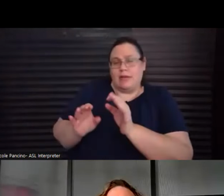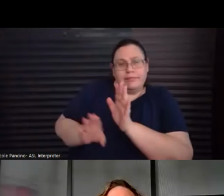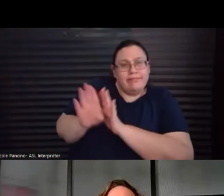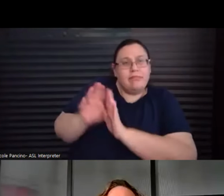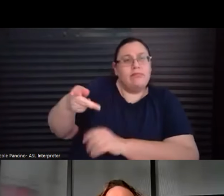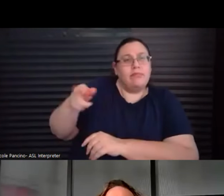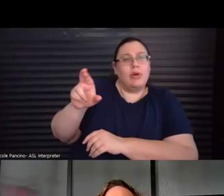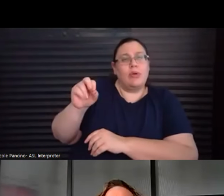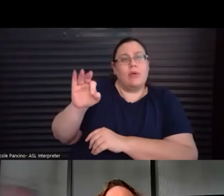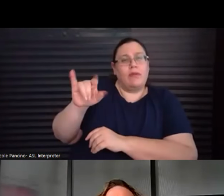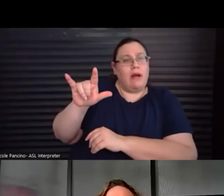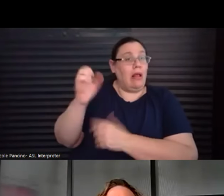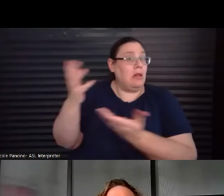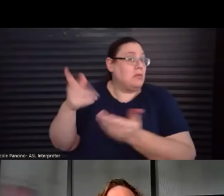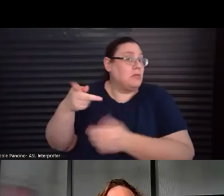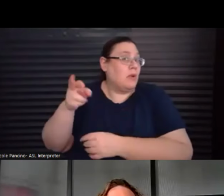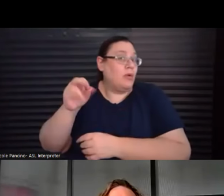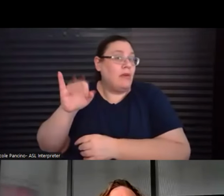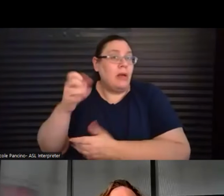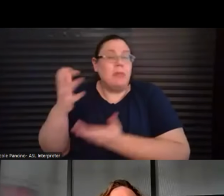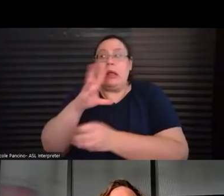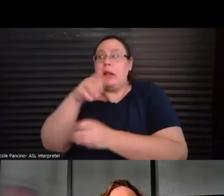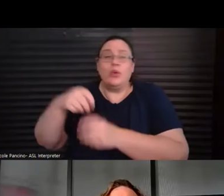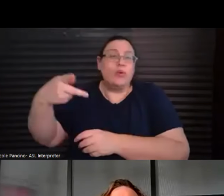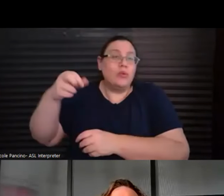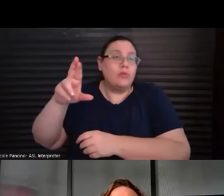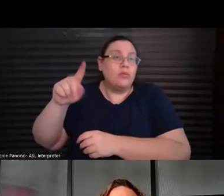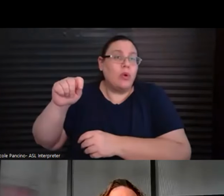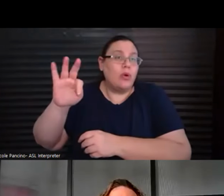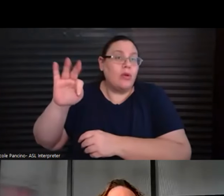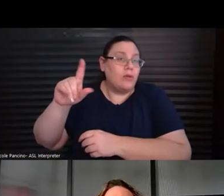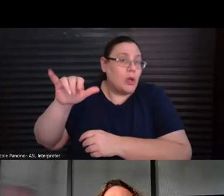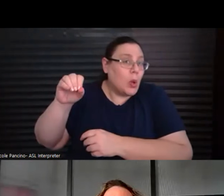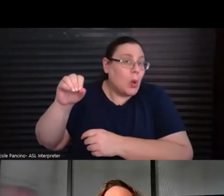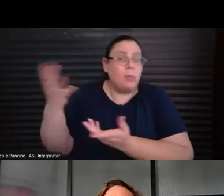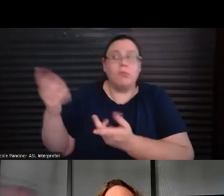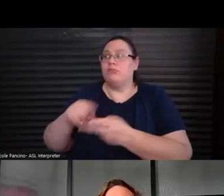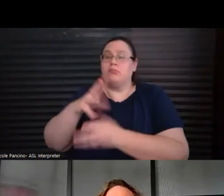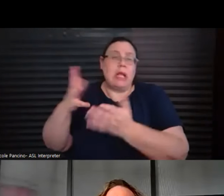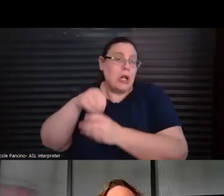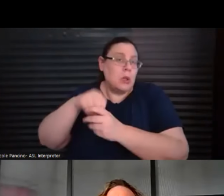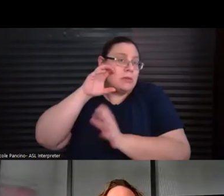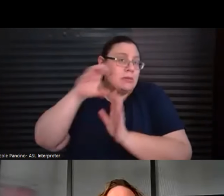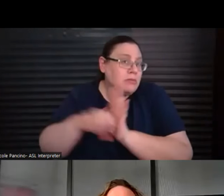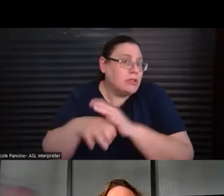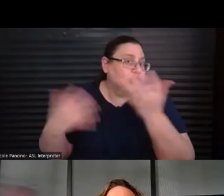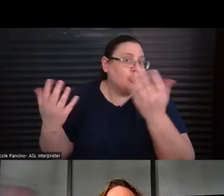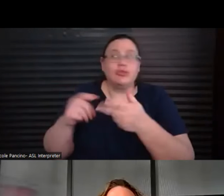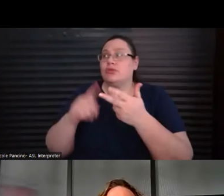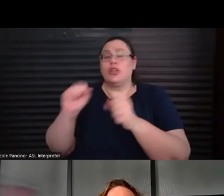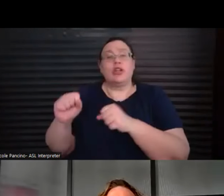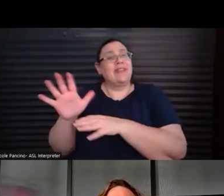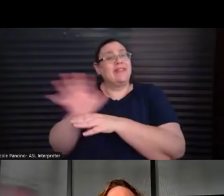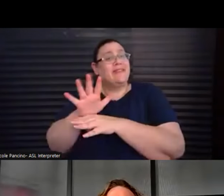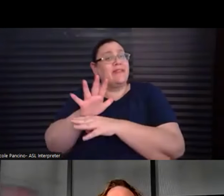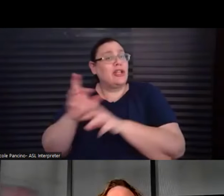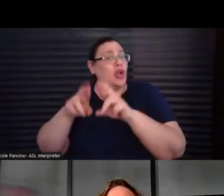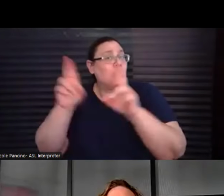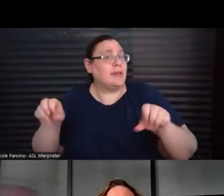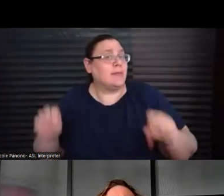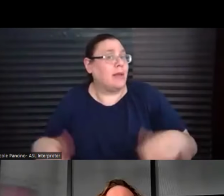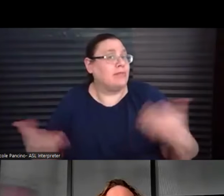profile could include a portfolio. It could include pictures. It could even be a video resume where